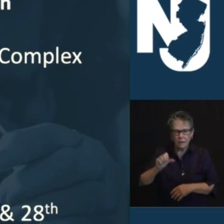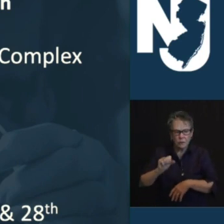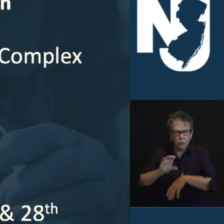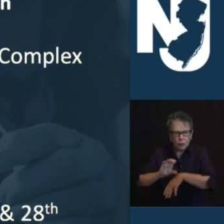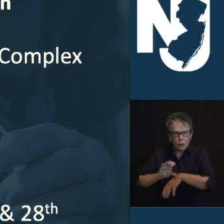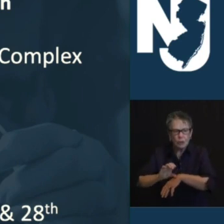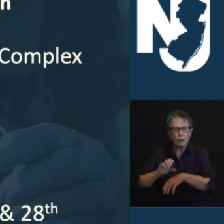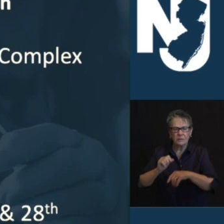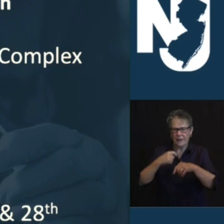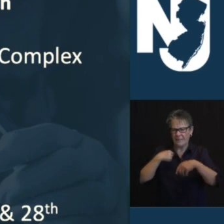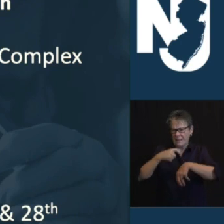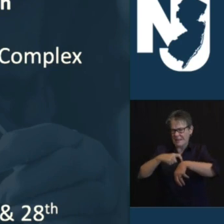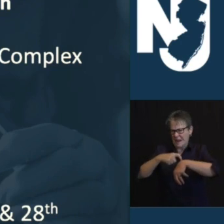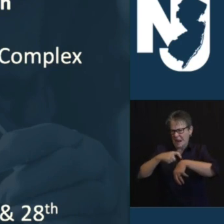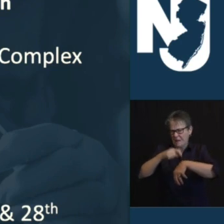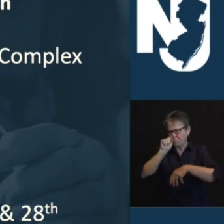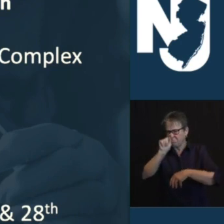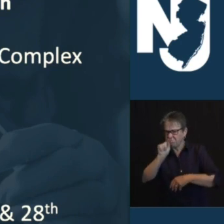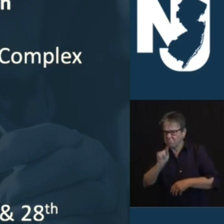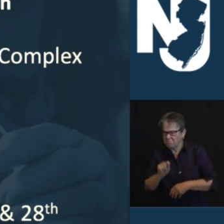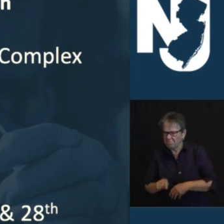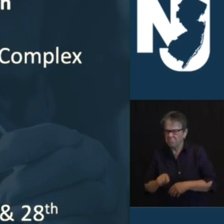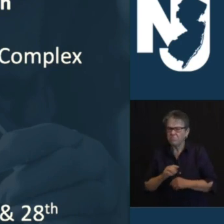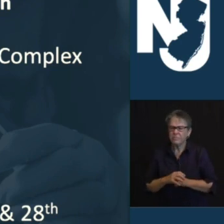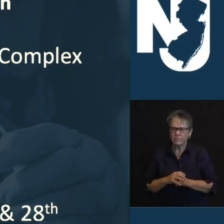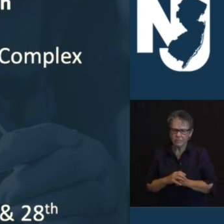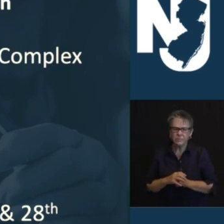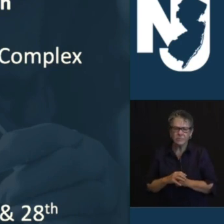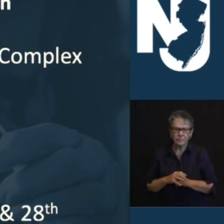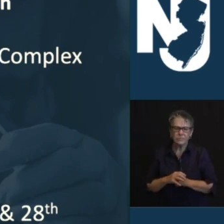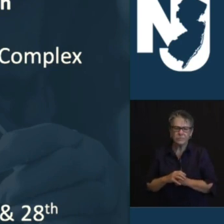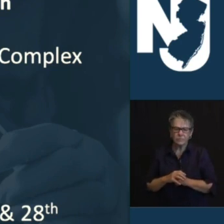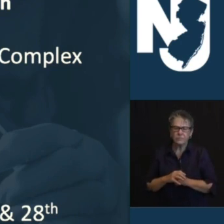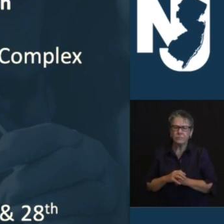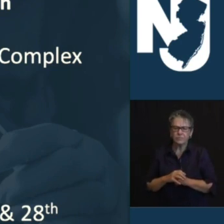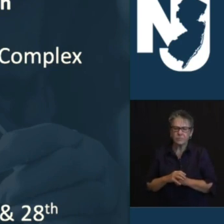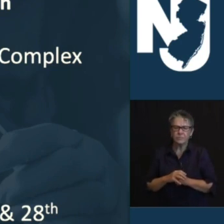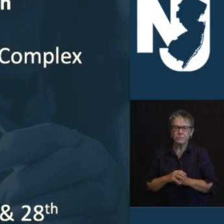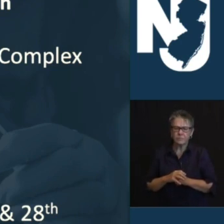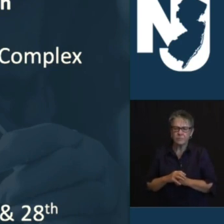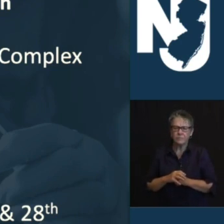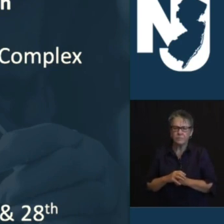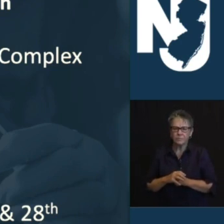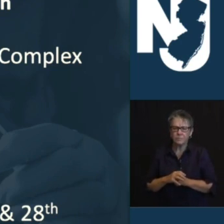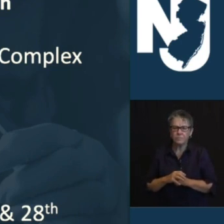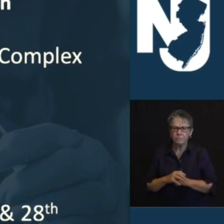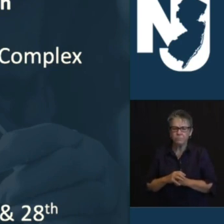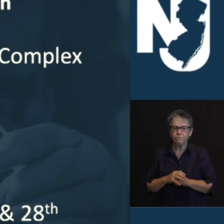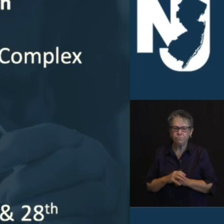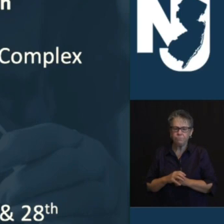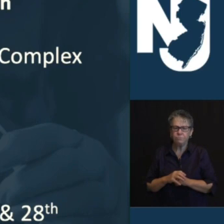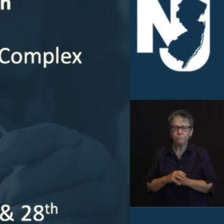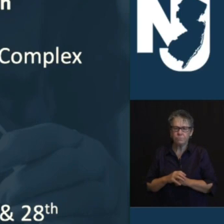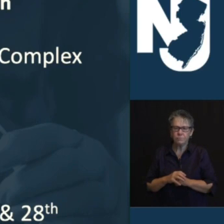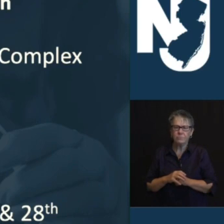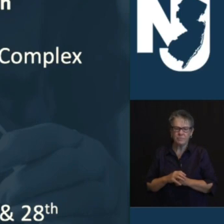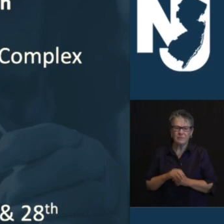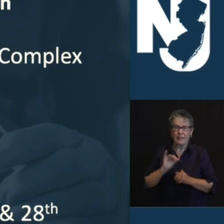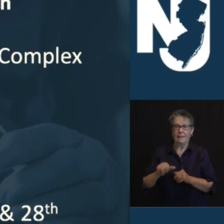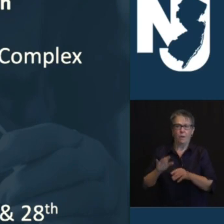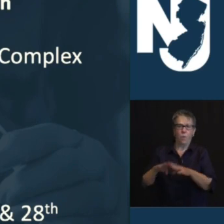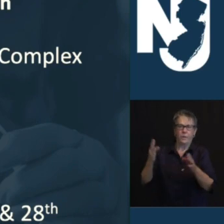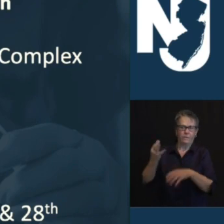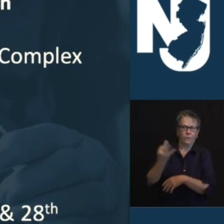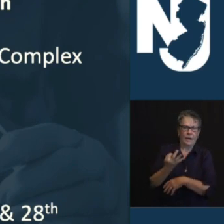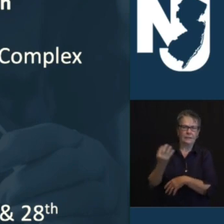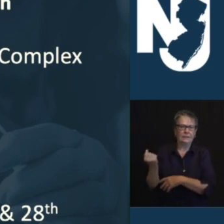available at St. Michael's Church on North Mississippi Avenue from 9 a.m. to 4 p.m. this upcoming Friday, November 27, as well